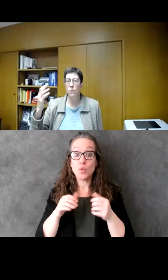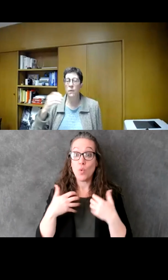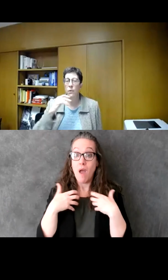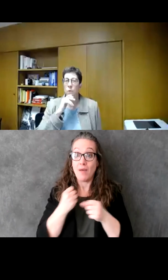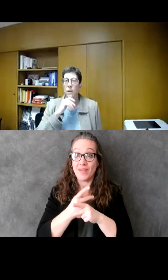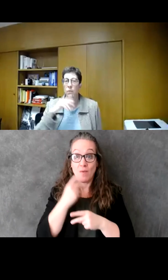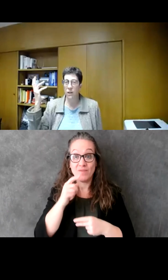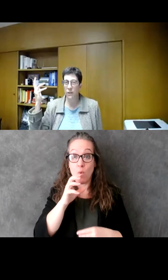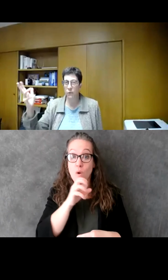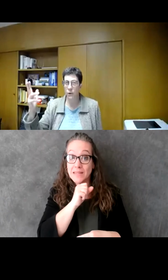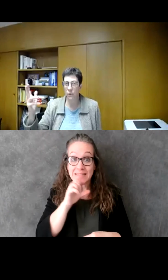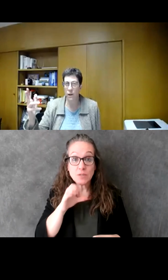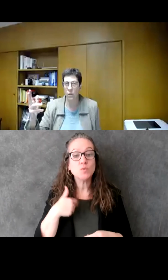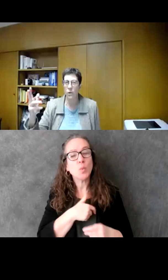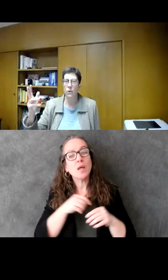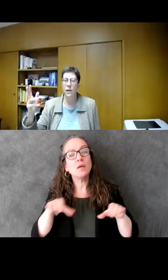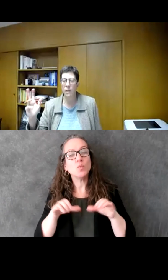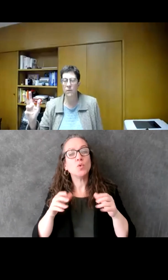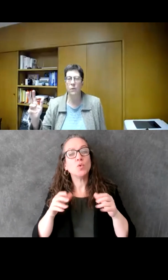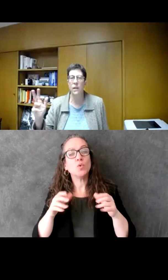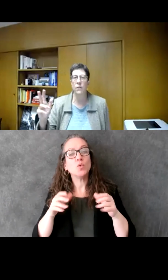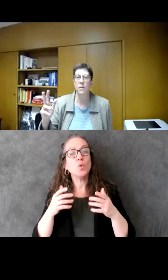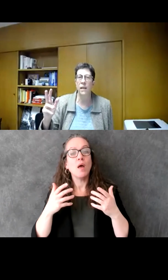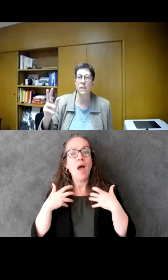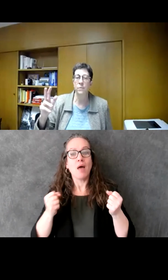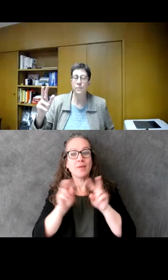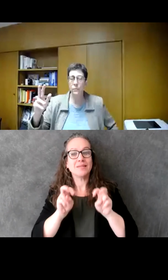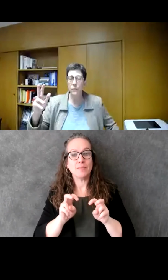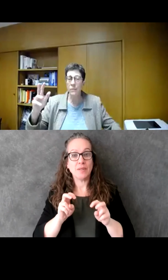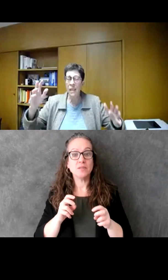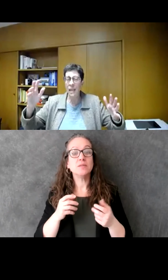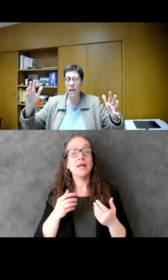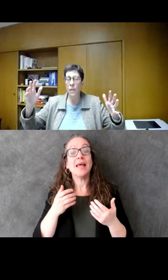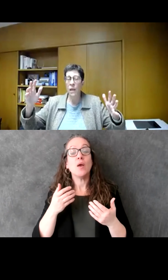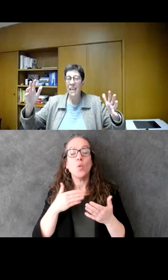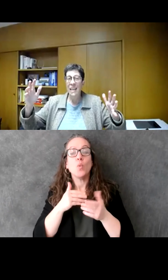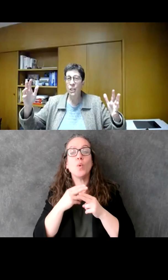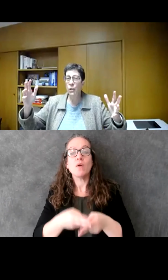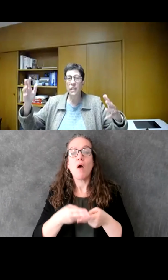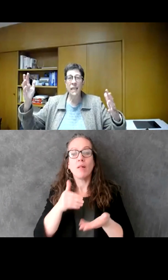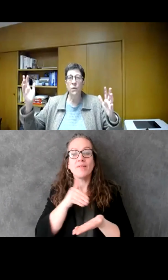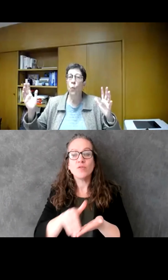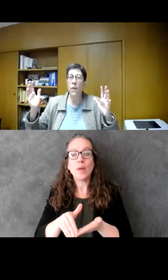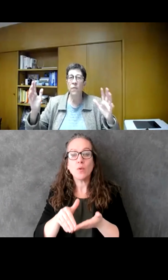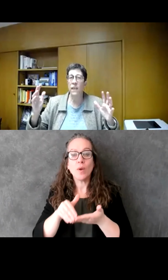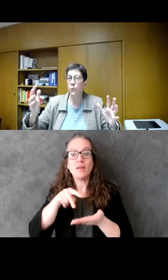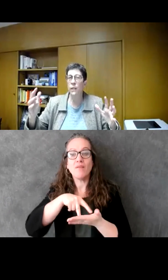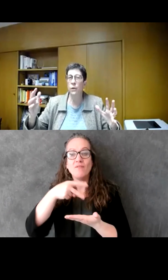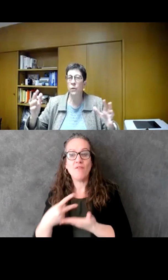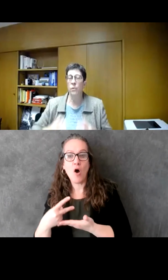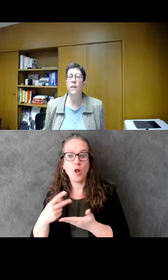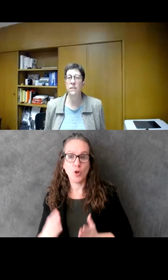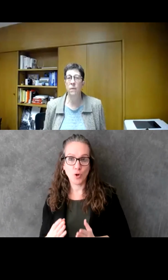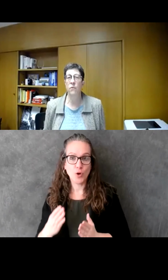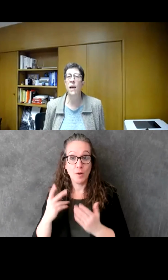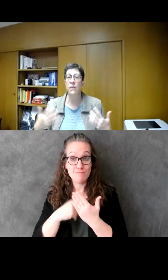assessments for people who are on what I call the frequent faller program, even though they don't get mileage. It usually isn't one thing we do